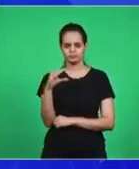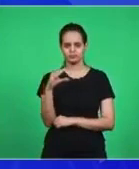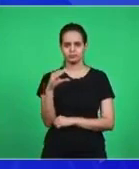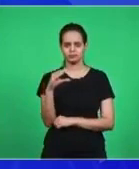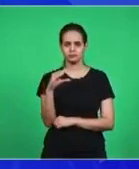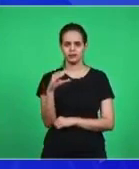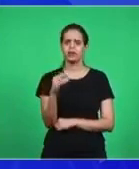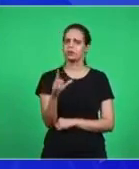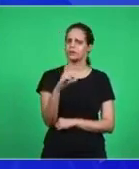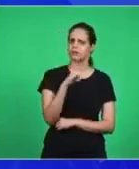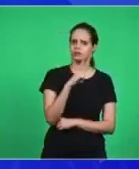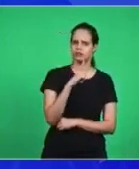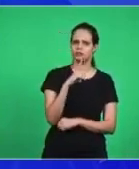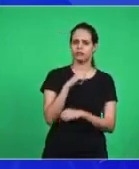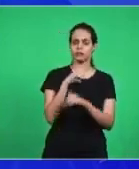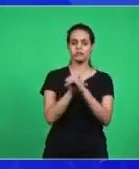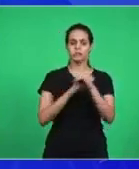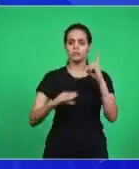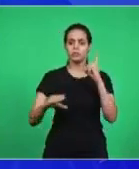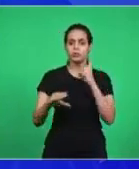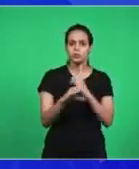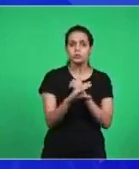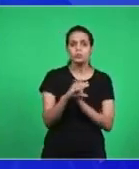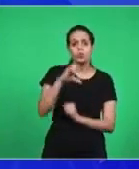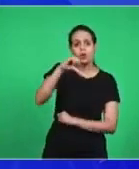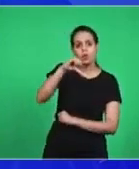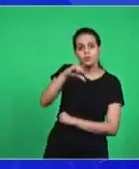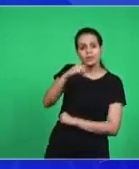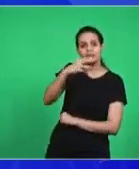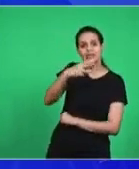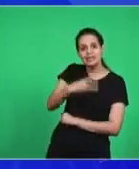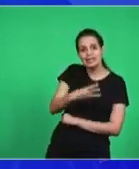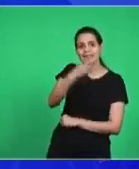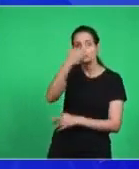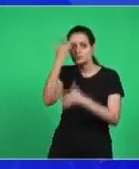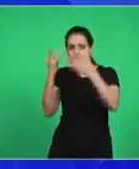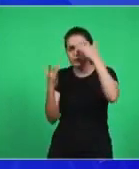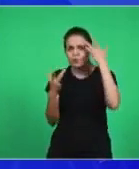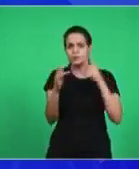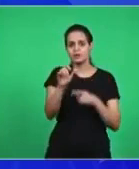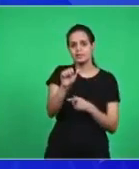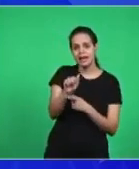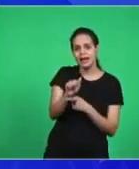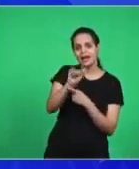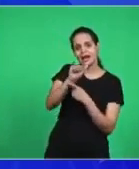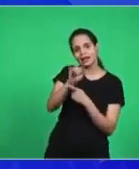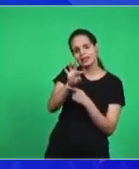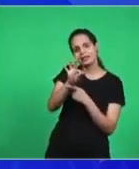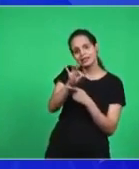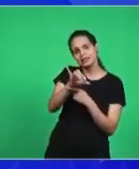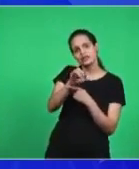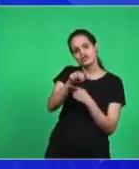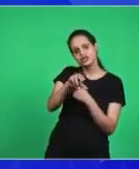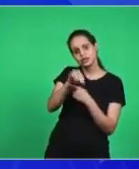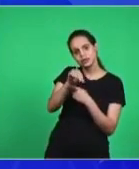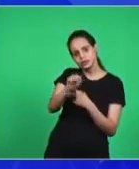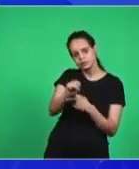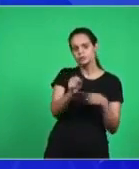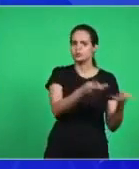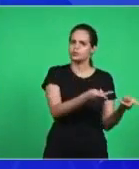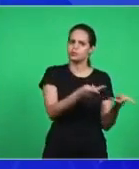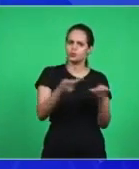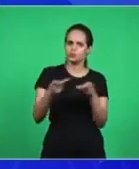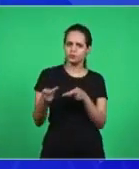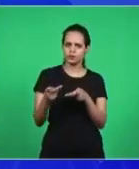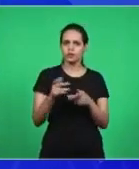Catarina, Bom Jardim, there was a service with 93 Haitians that were invited, and they were present in